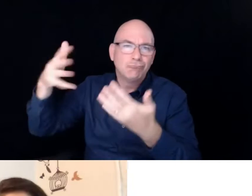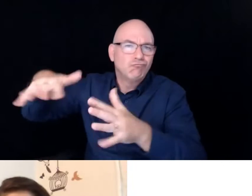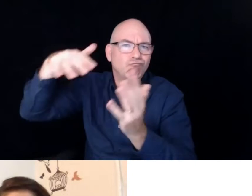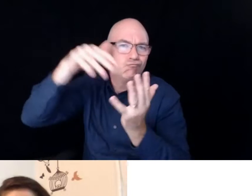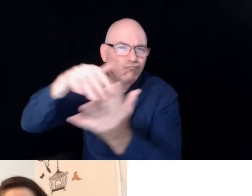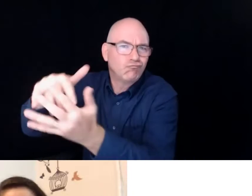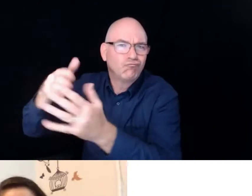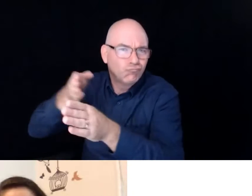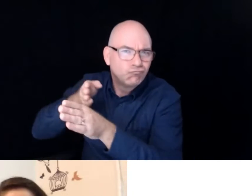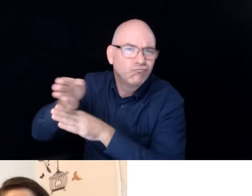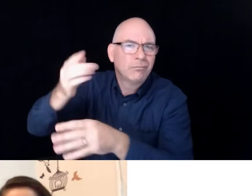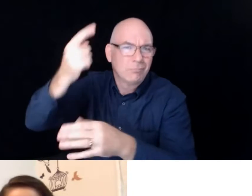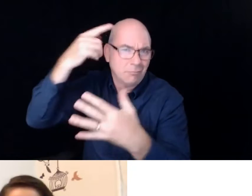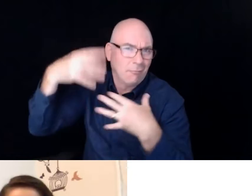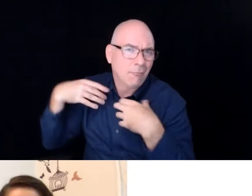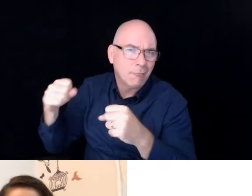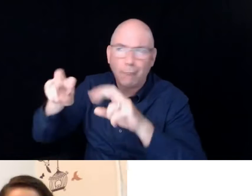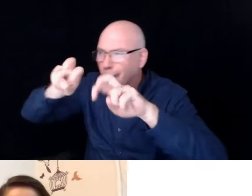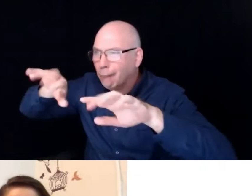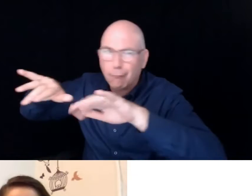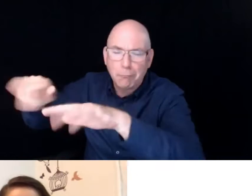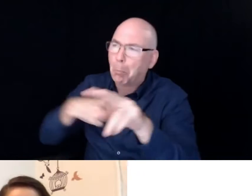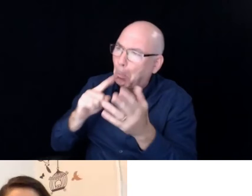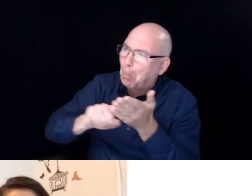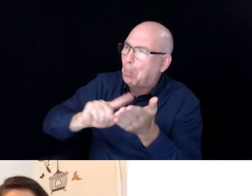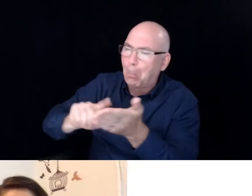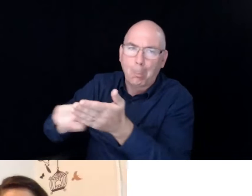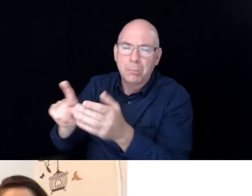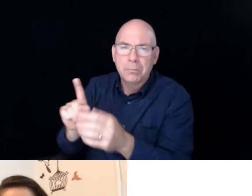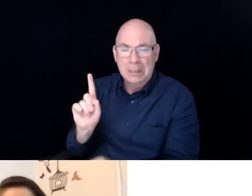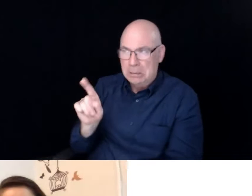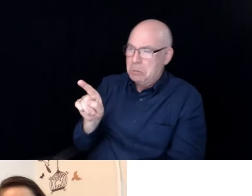work in mental health separately and in peace building. But for